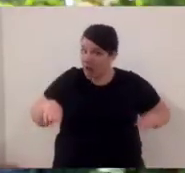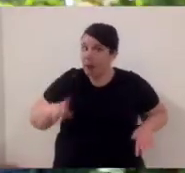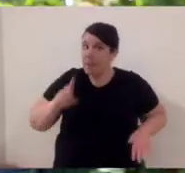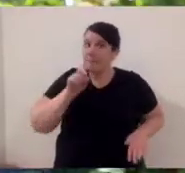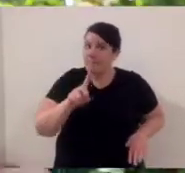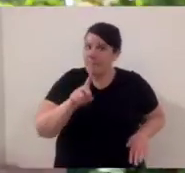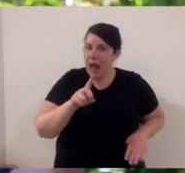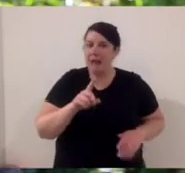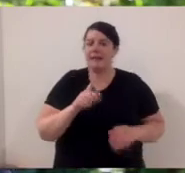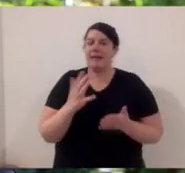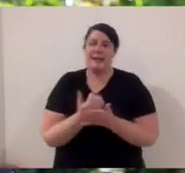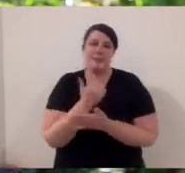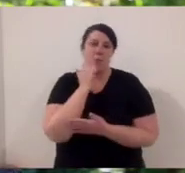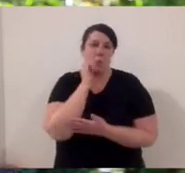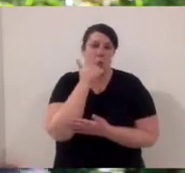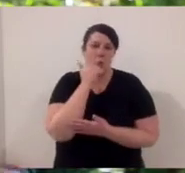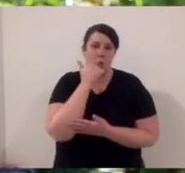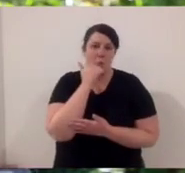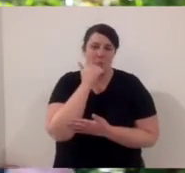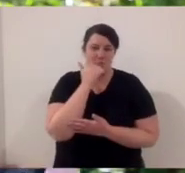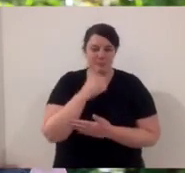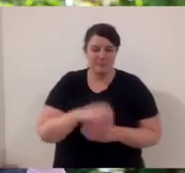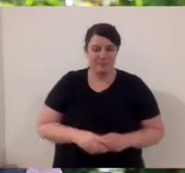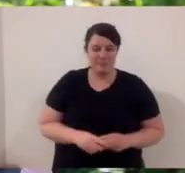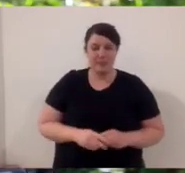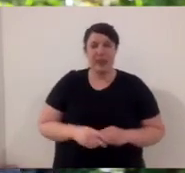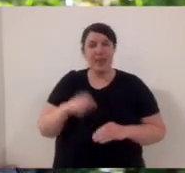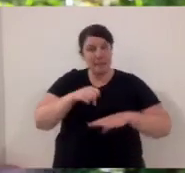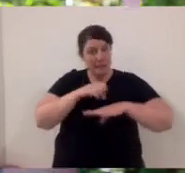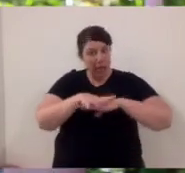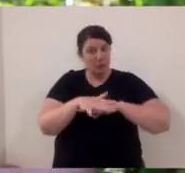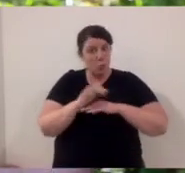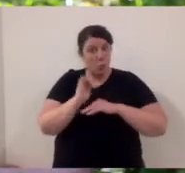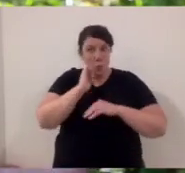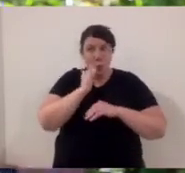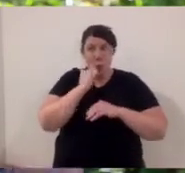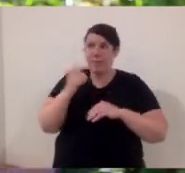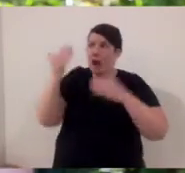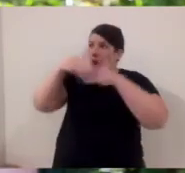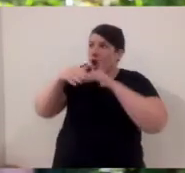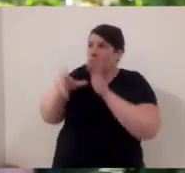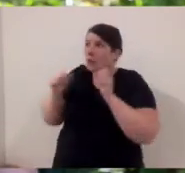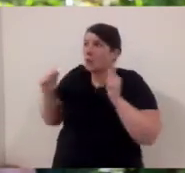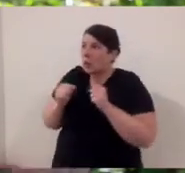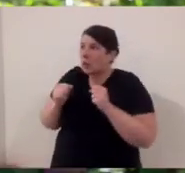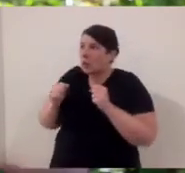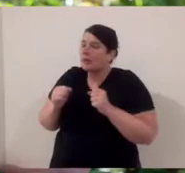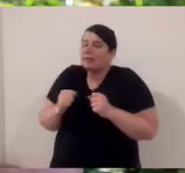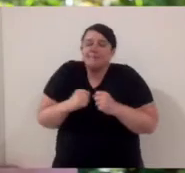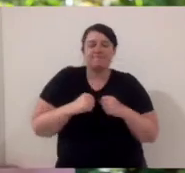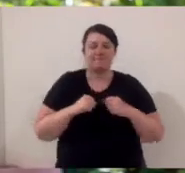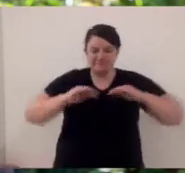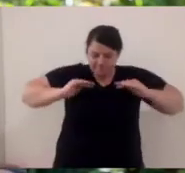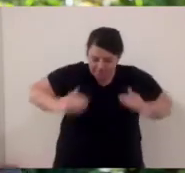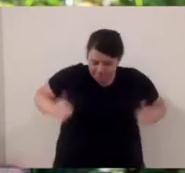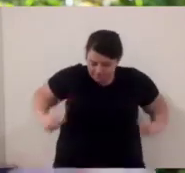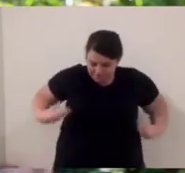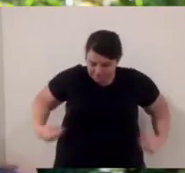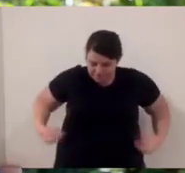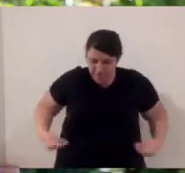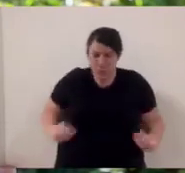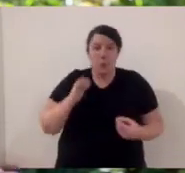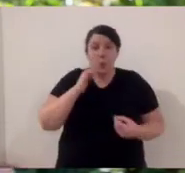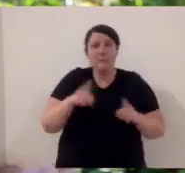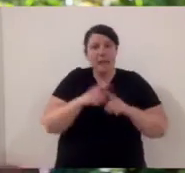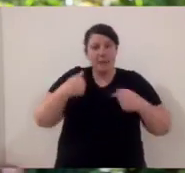still helped to insulate the emu. They're warm-blooded. At night time it's cold, and those feathers help to insulate it, just like us wearing